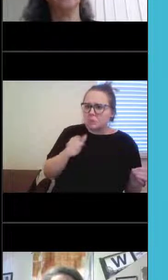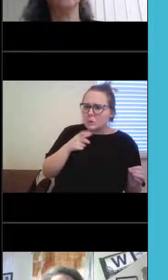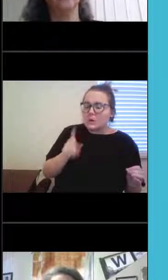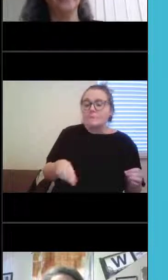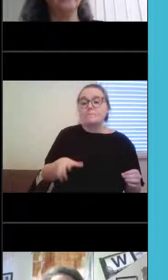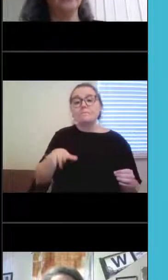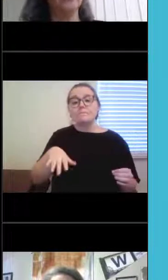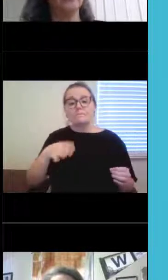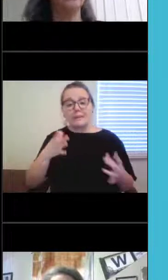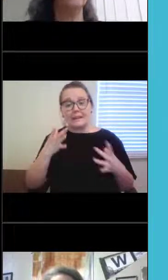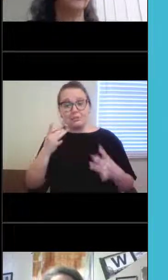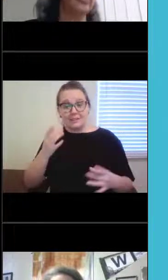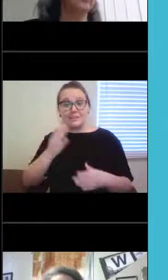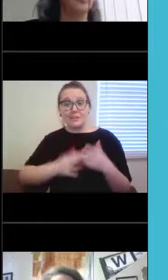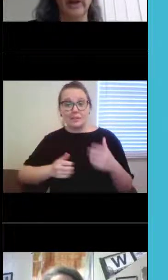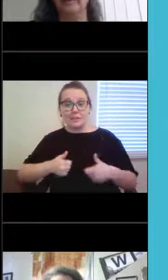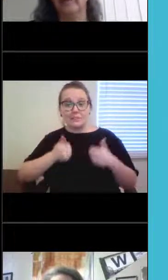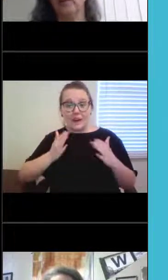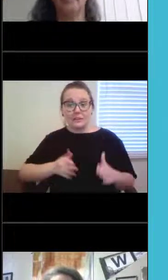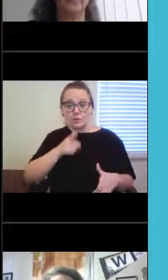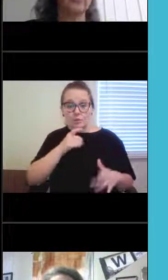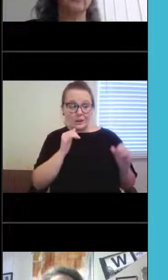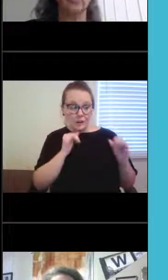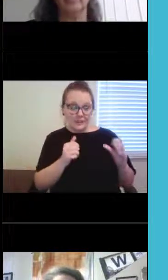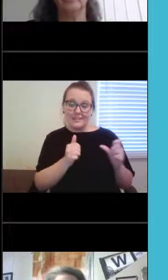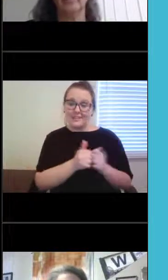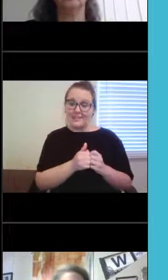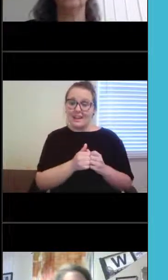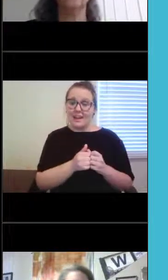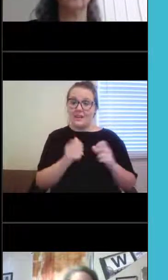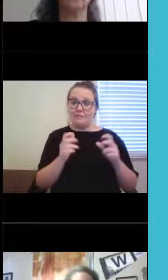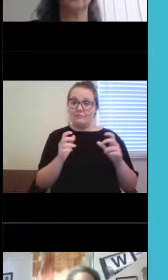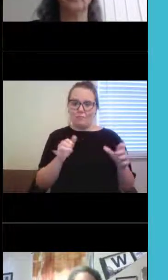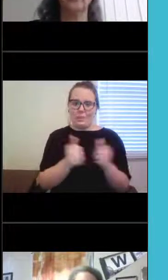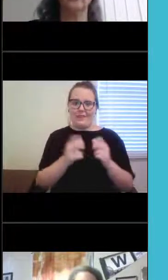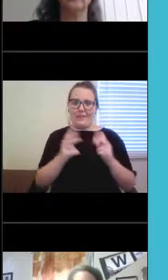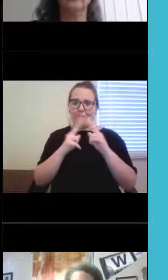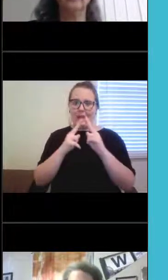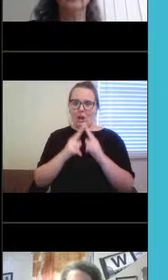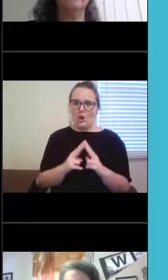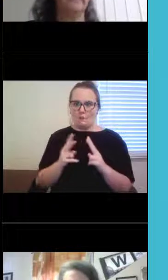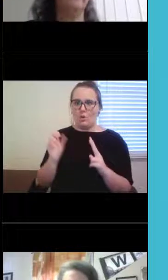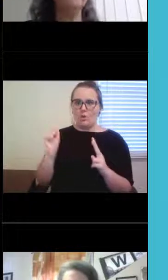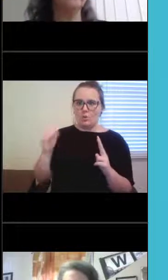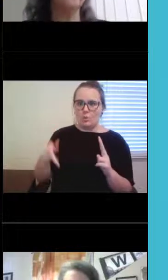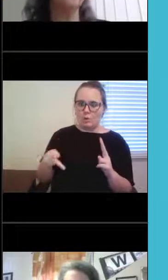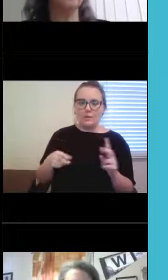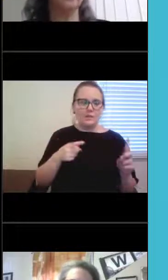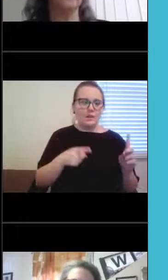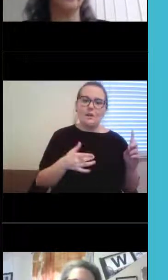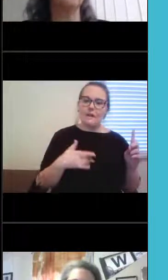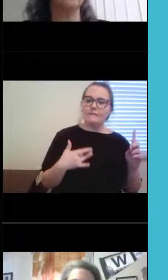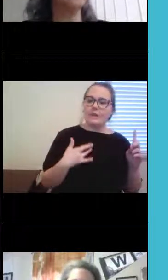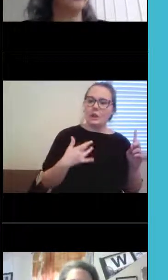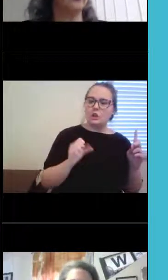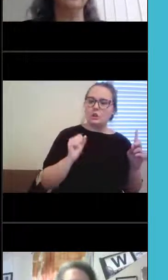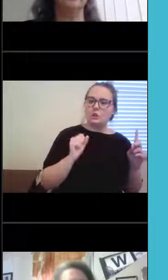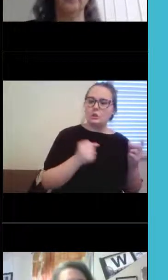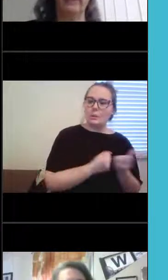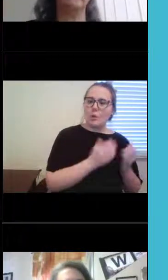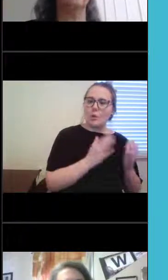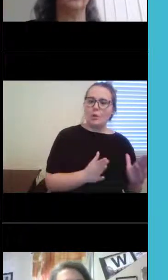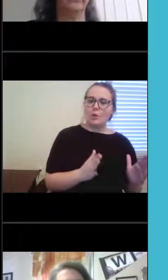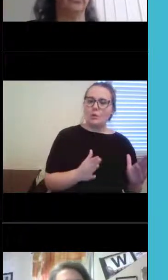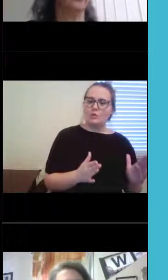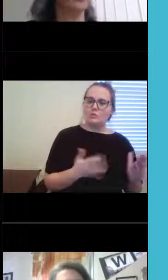Interestingly, some of the survivors that we interviewed who were in the same pairs as those individuals, the supporters, said they felt the supporter actually was being